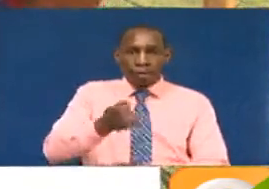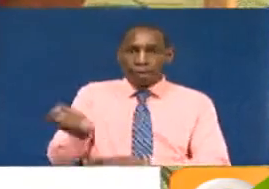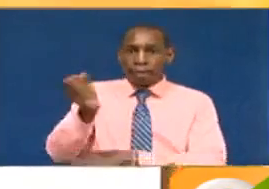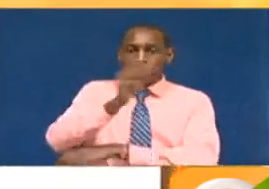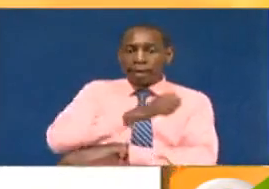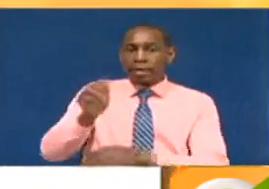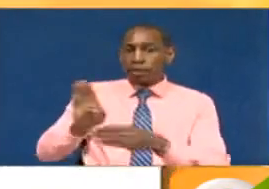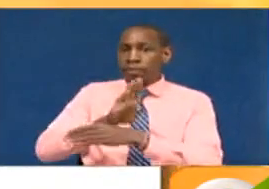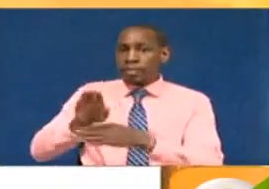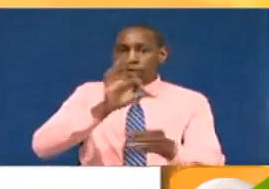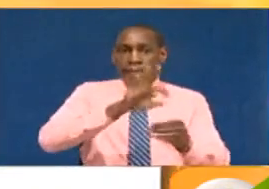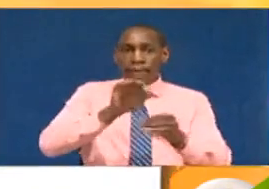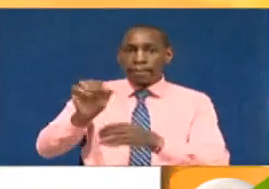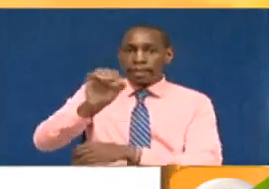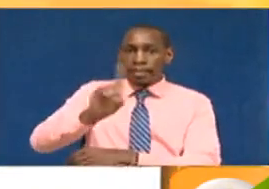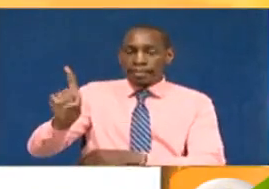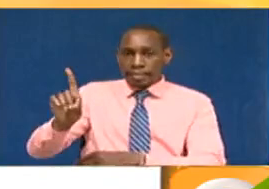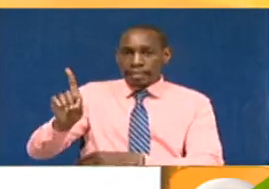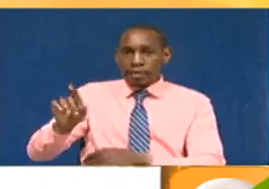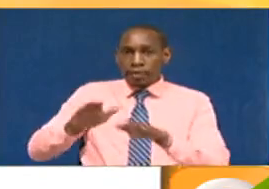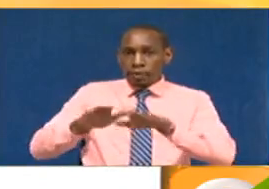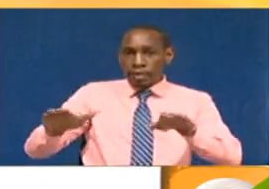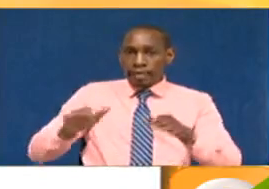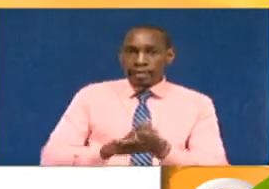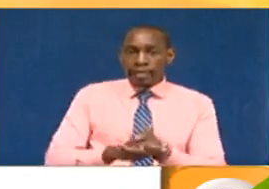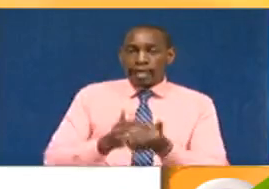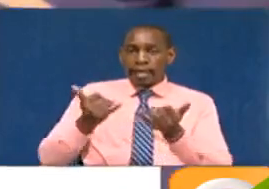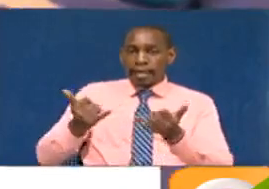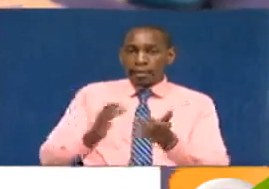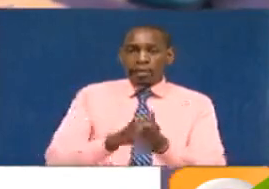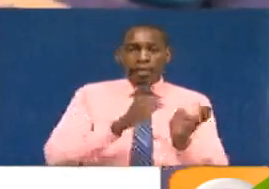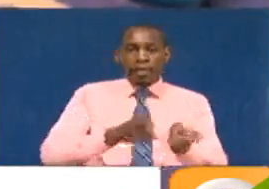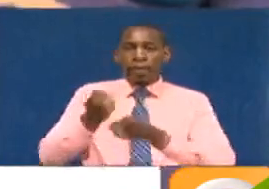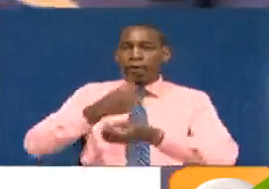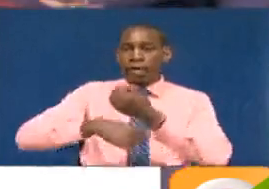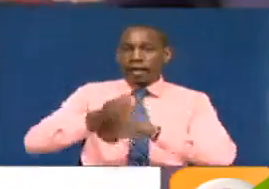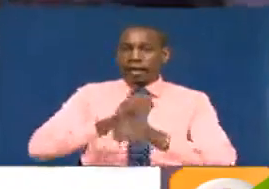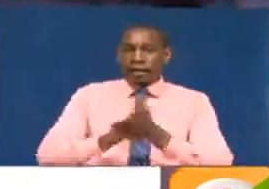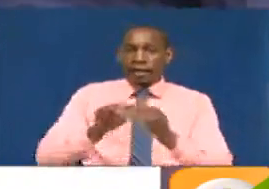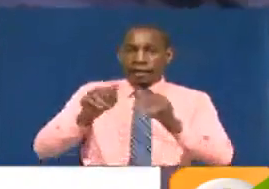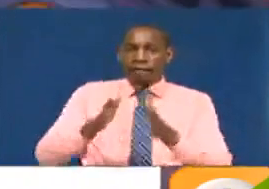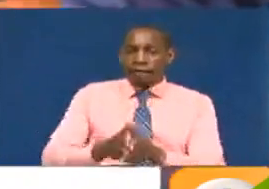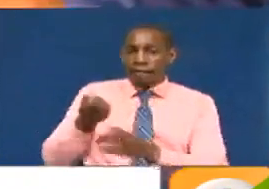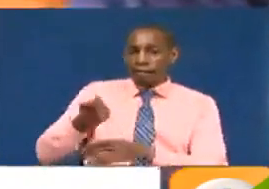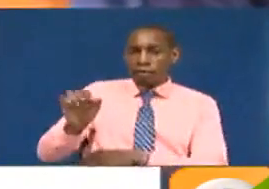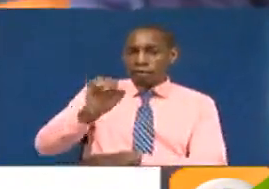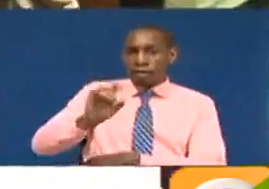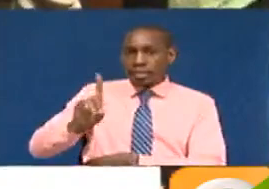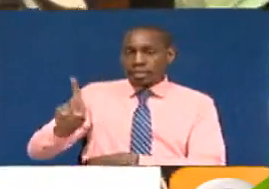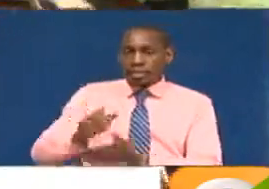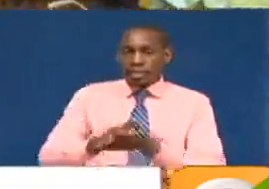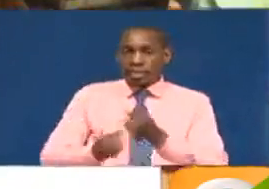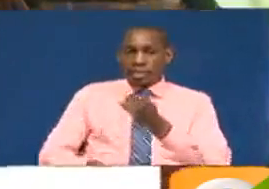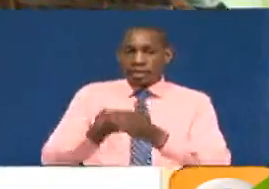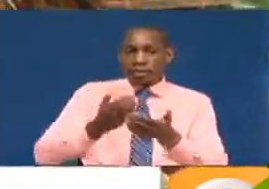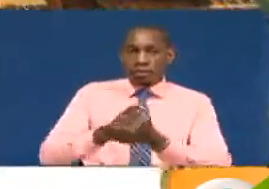others are busy planting seeds onto propagation trays. This is the order of the day at Mkulima Mdogo Seedlings, founded